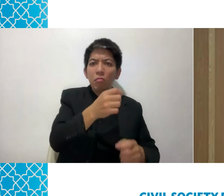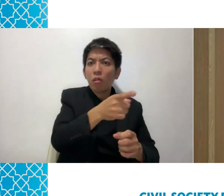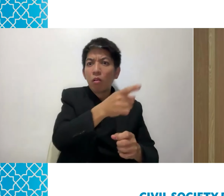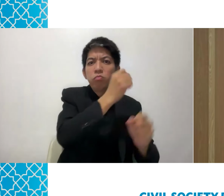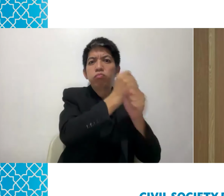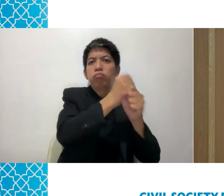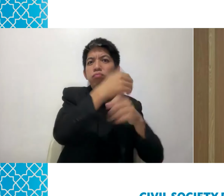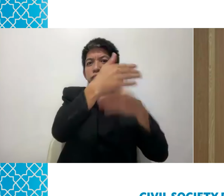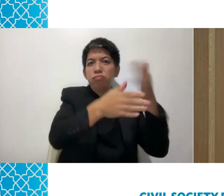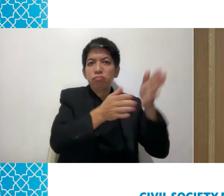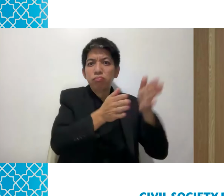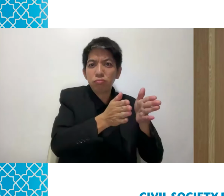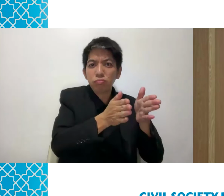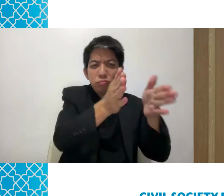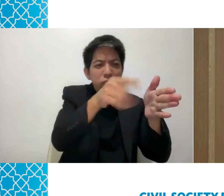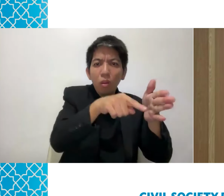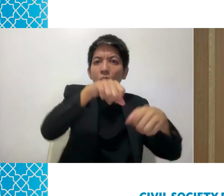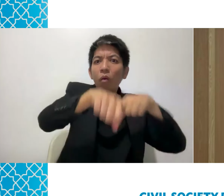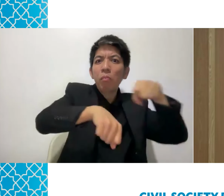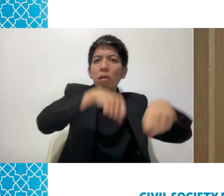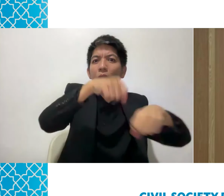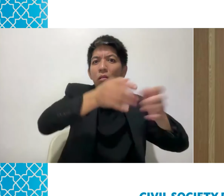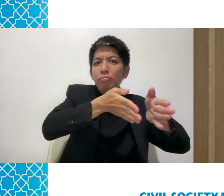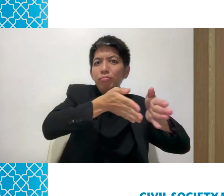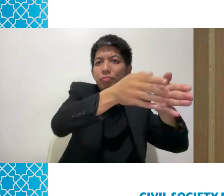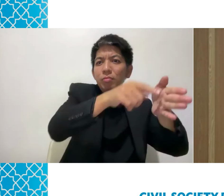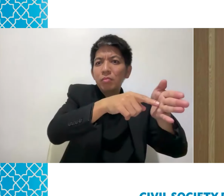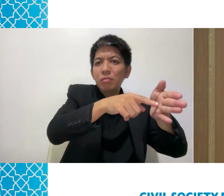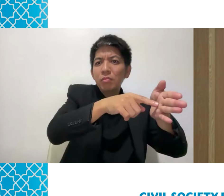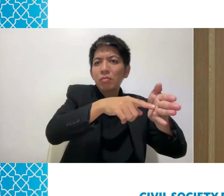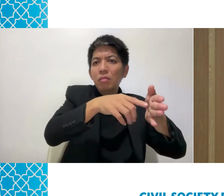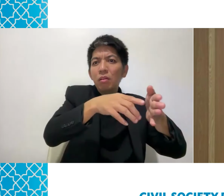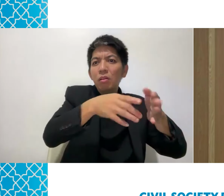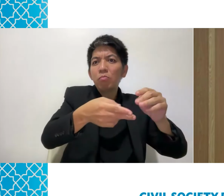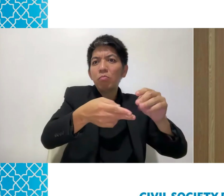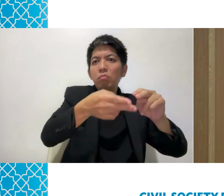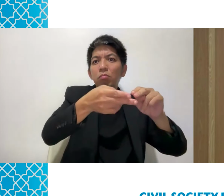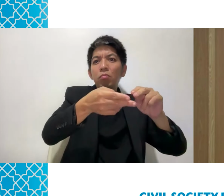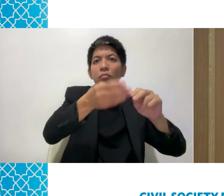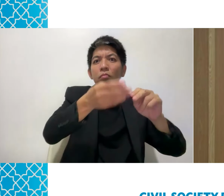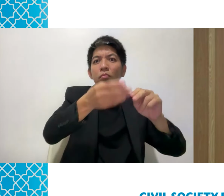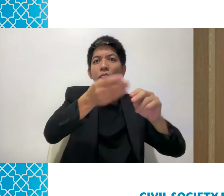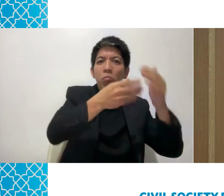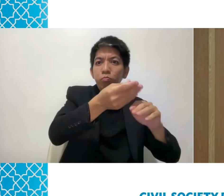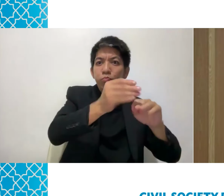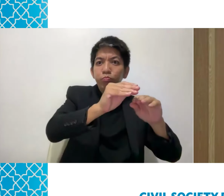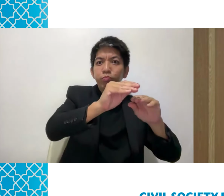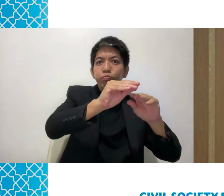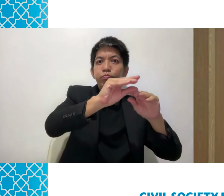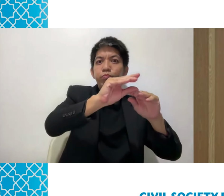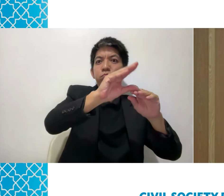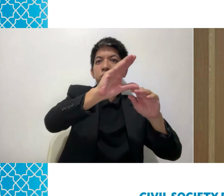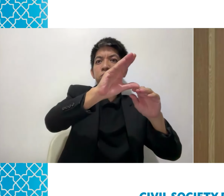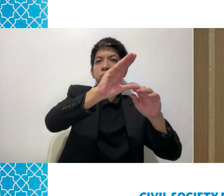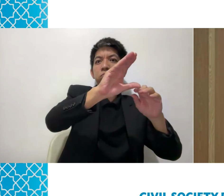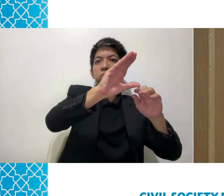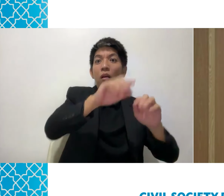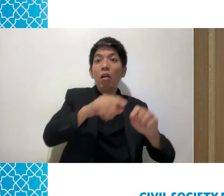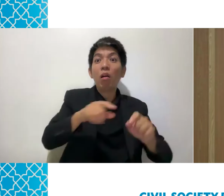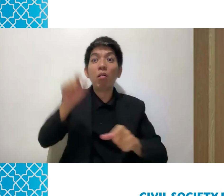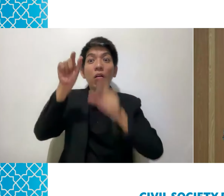the past 4 years. And because the people are using their cycle lanes, they're also seeing reduced costs to the healthcare